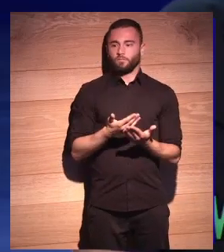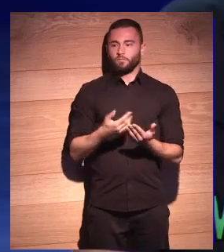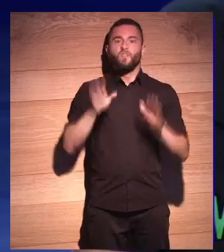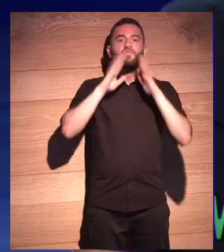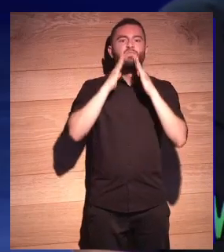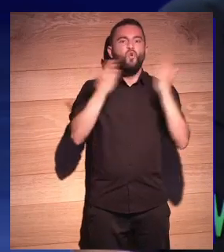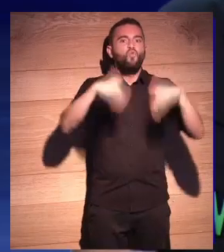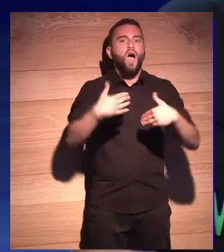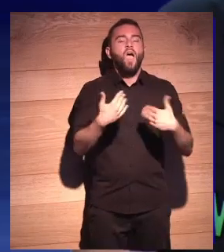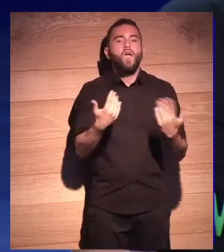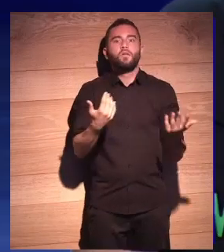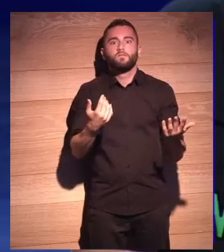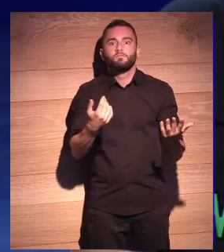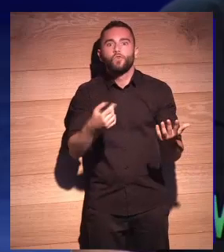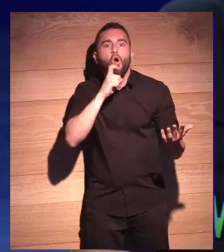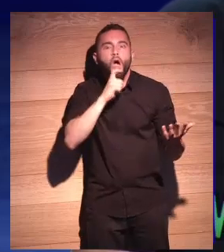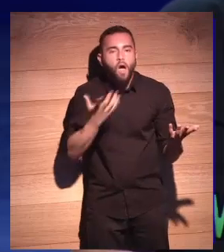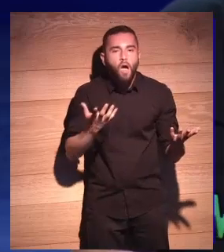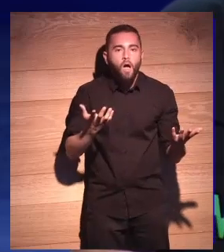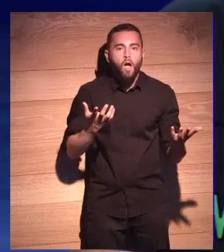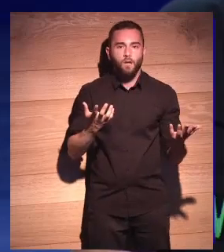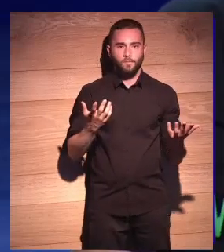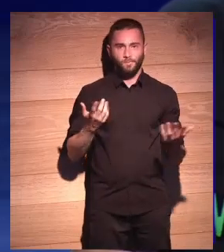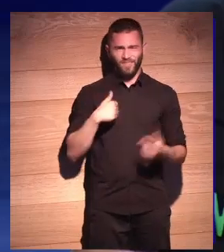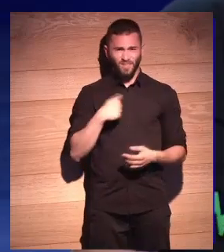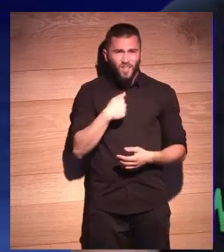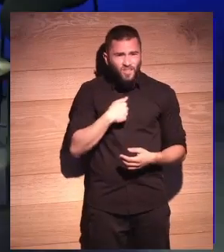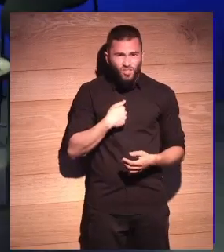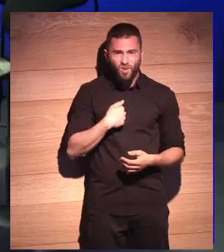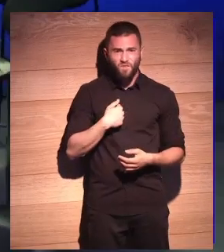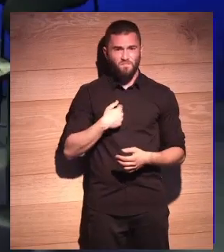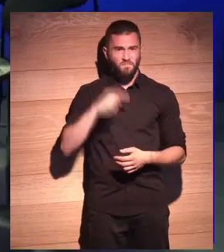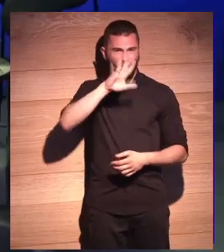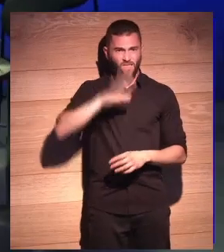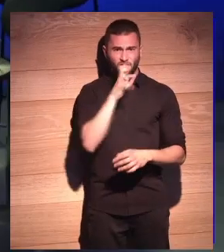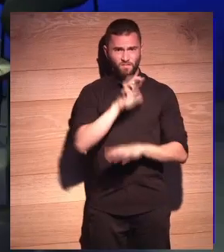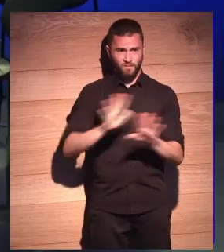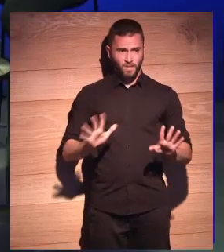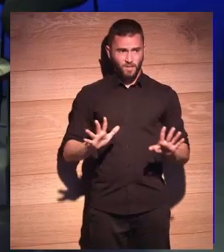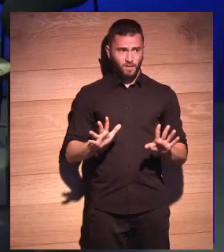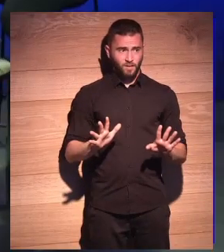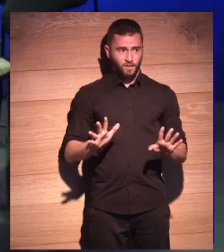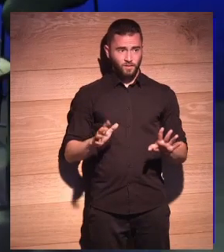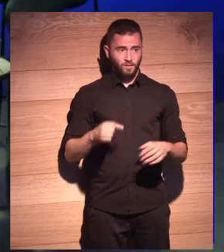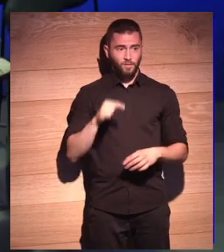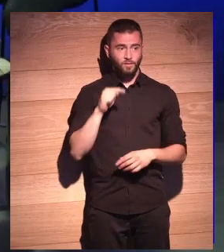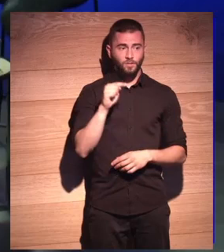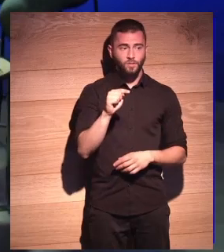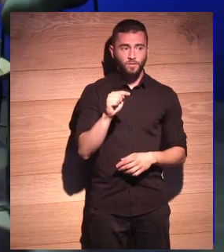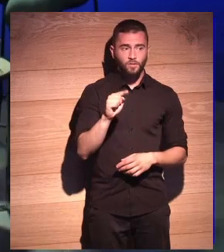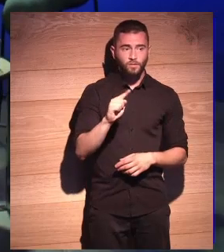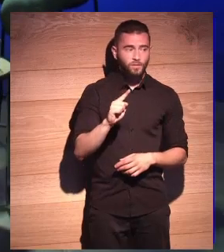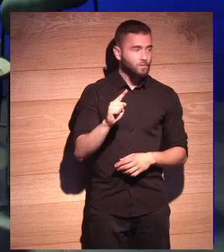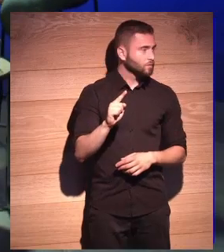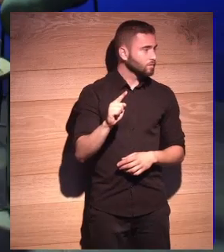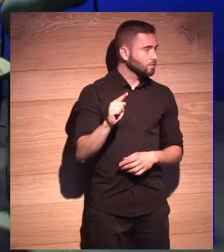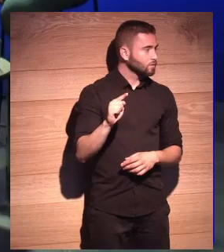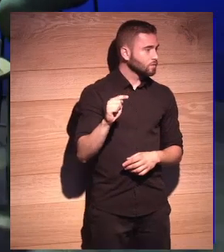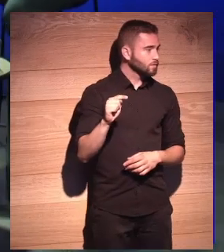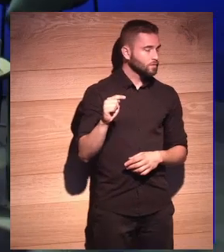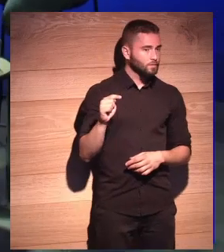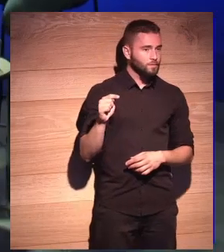like, how come you don't have Facebook? Because it's intolerable. It's not that you don't have it, it's that it doesn't